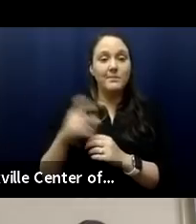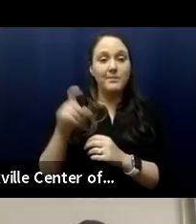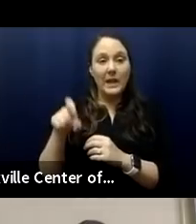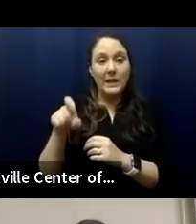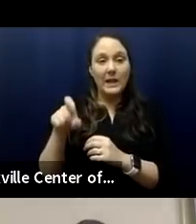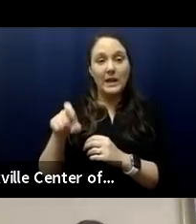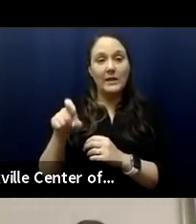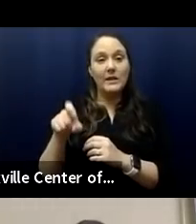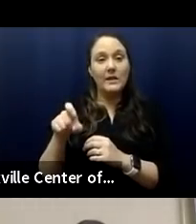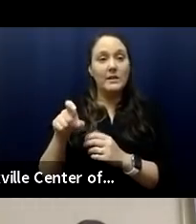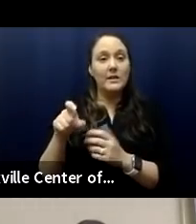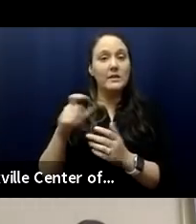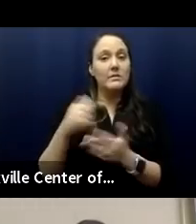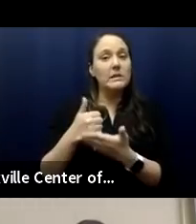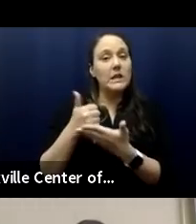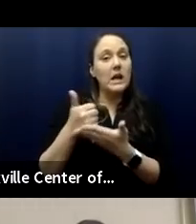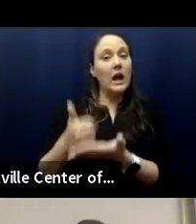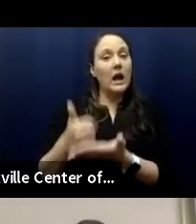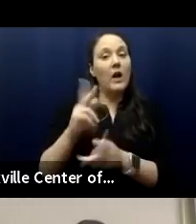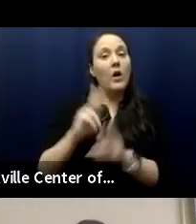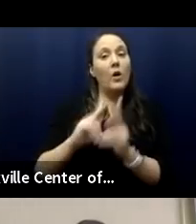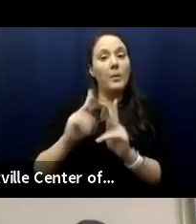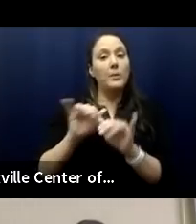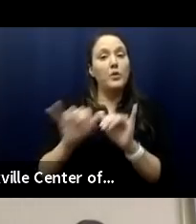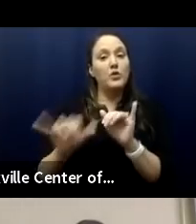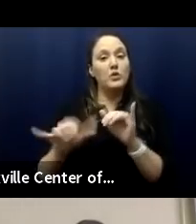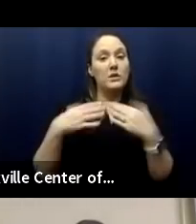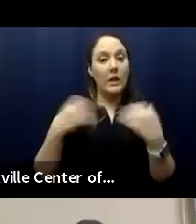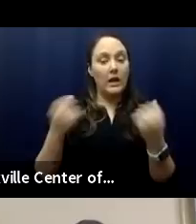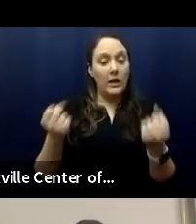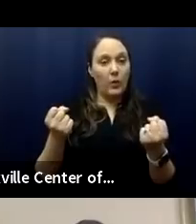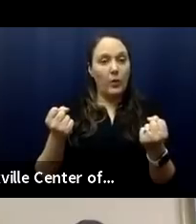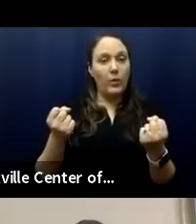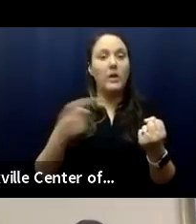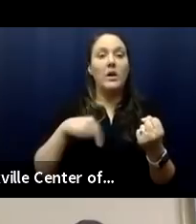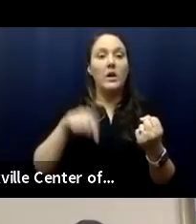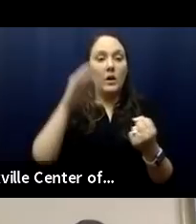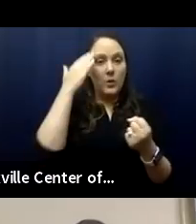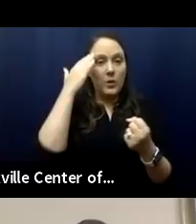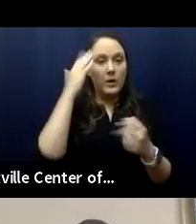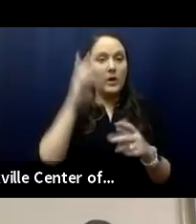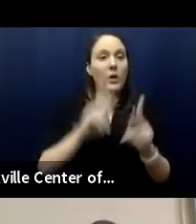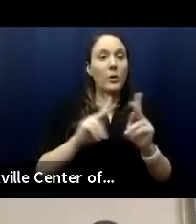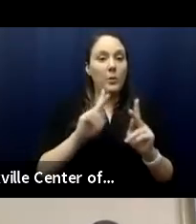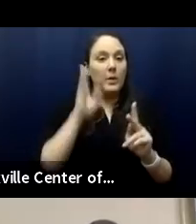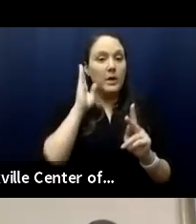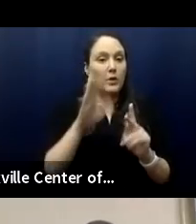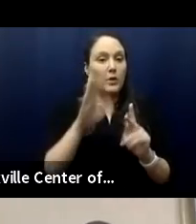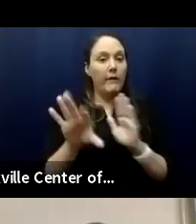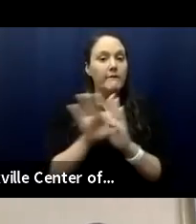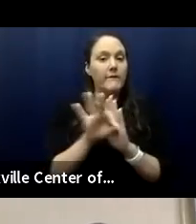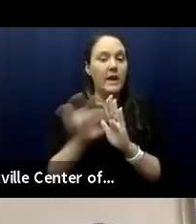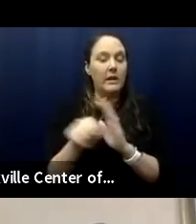means to help people stay healthy. We know there are going to be people who will find another avenue